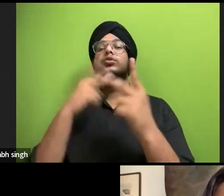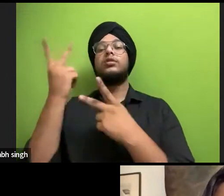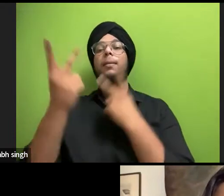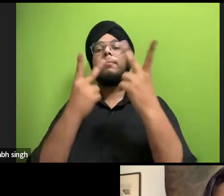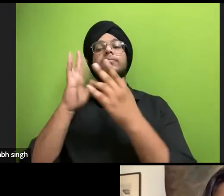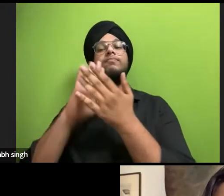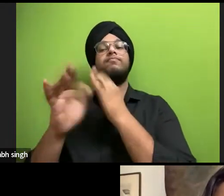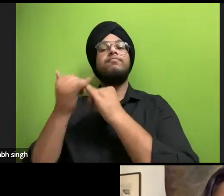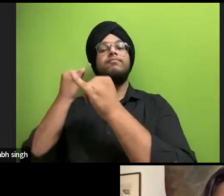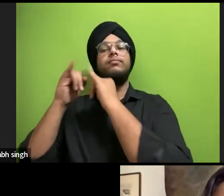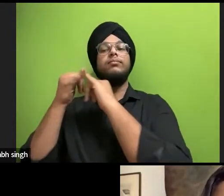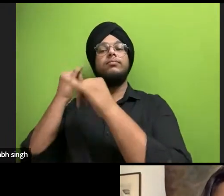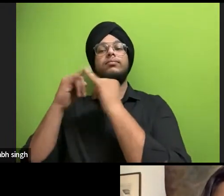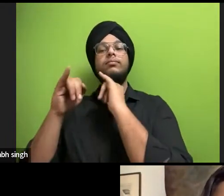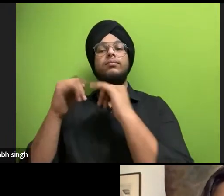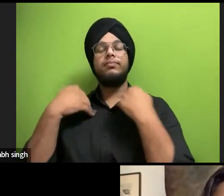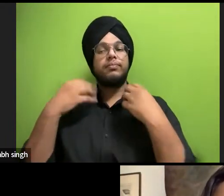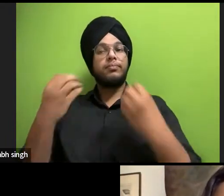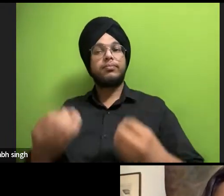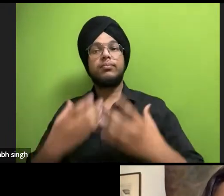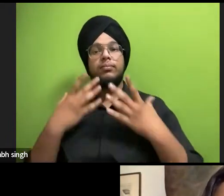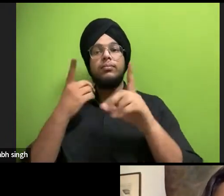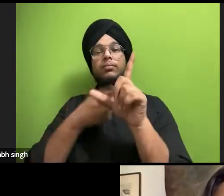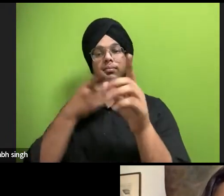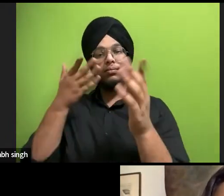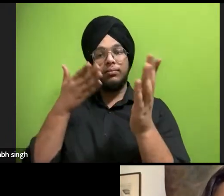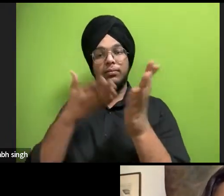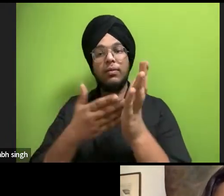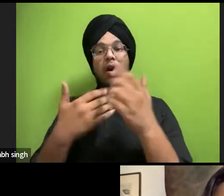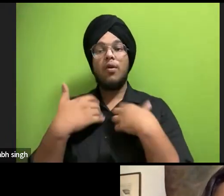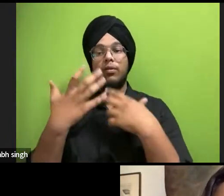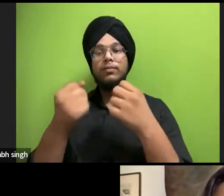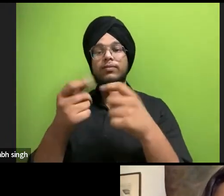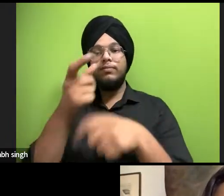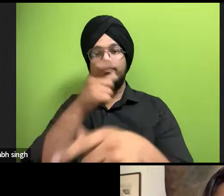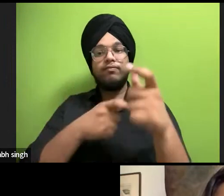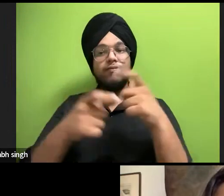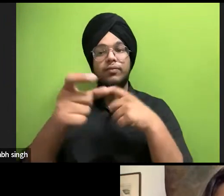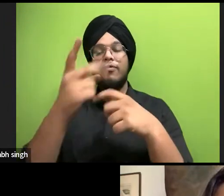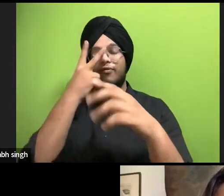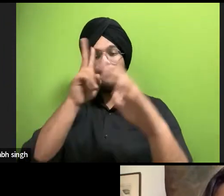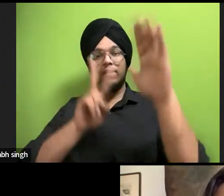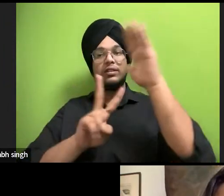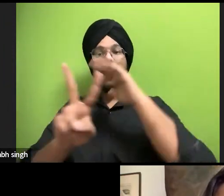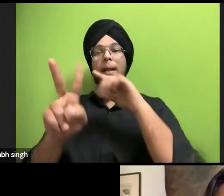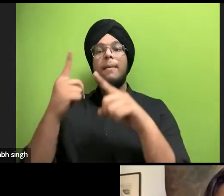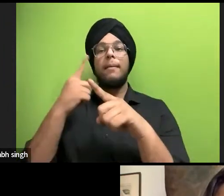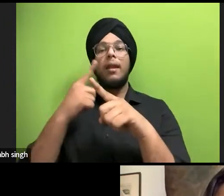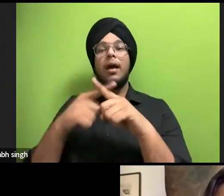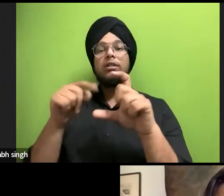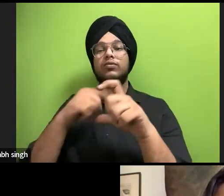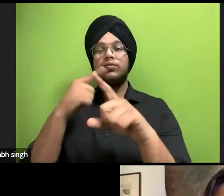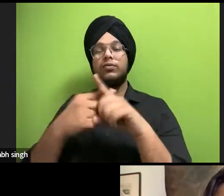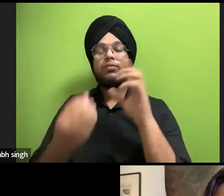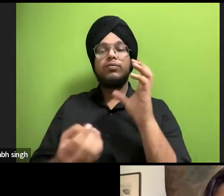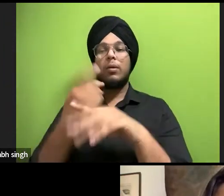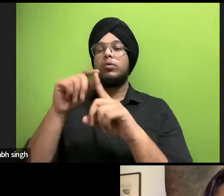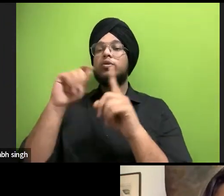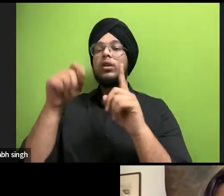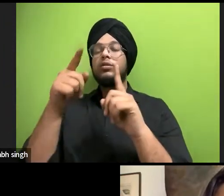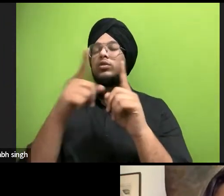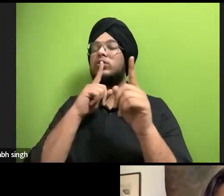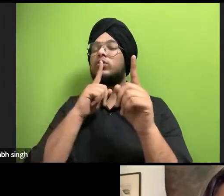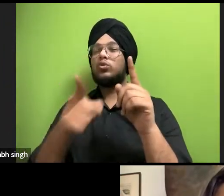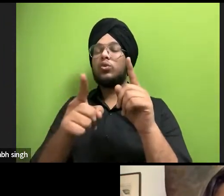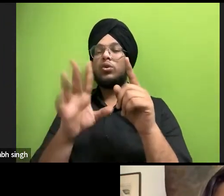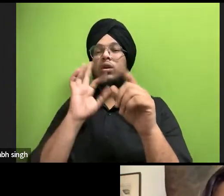I visited M+ earlier this year and was swept away by the vision and the execution of the project. This is truly